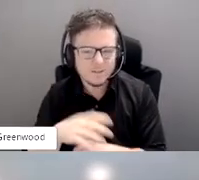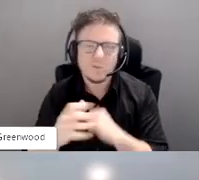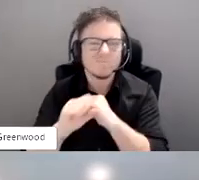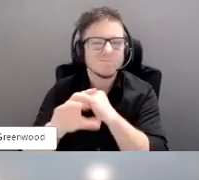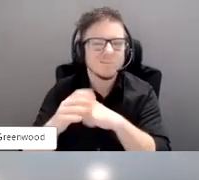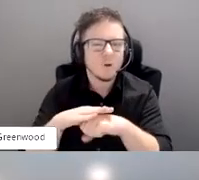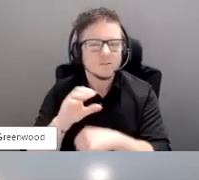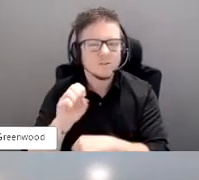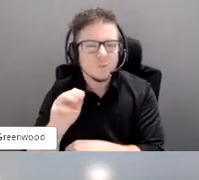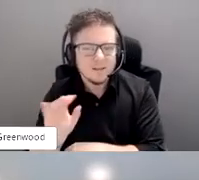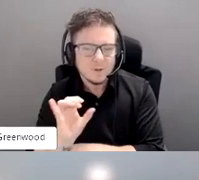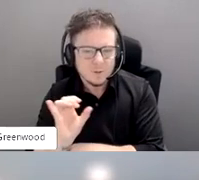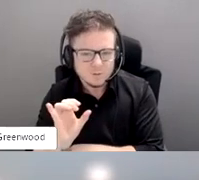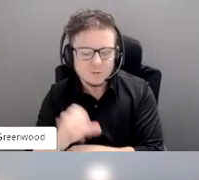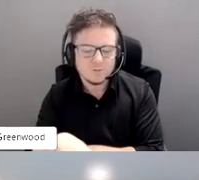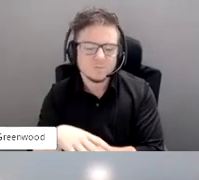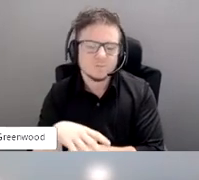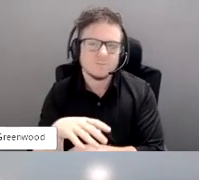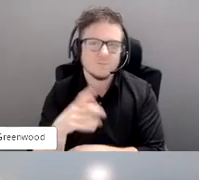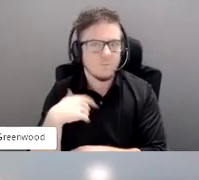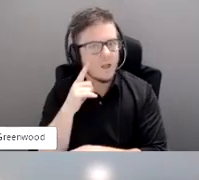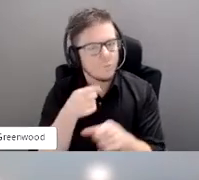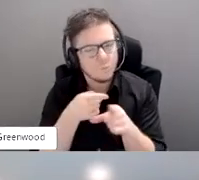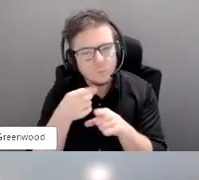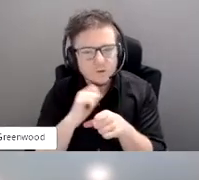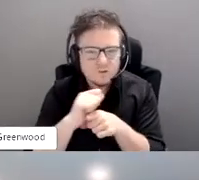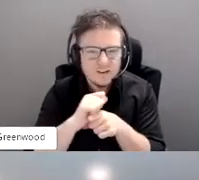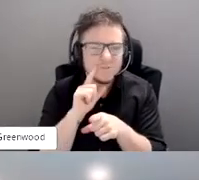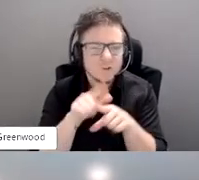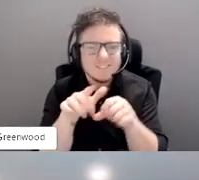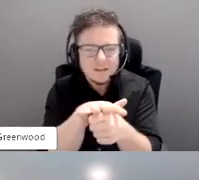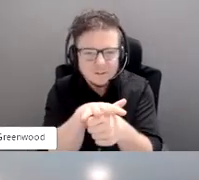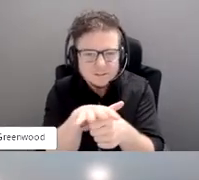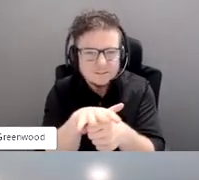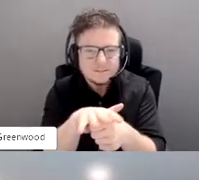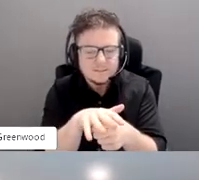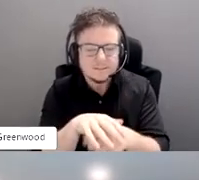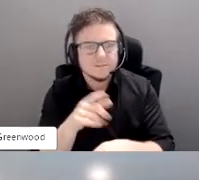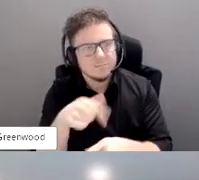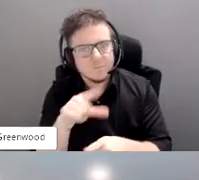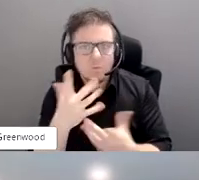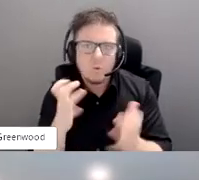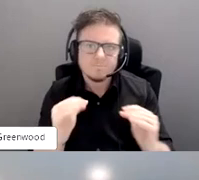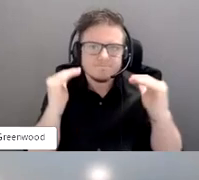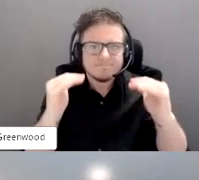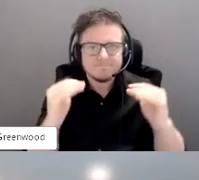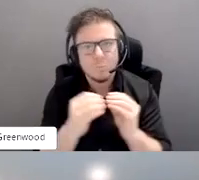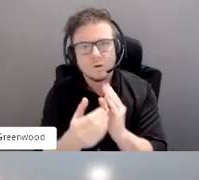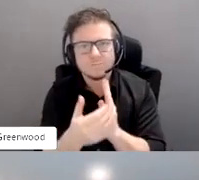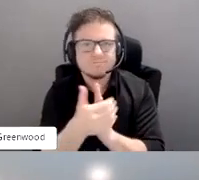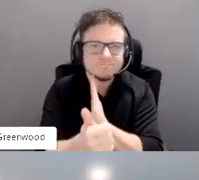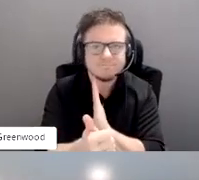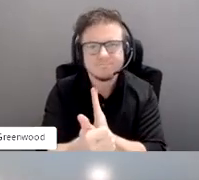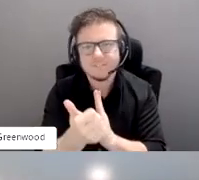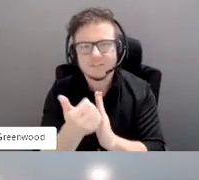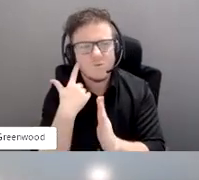as well. We do a lot of specialized training for different sectors that want to advance their skills in recognizing and